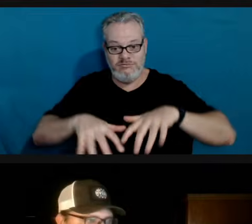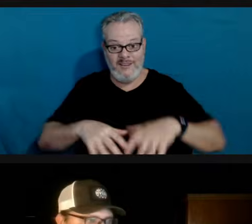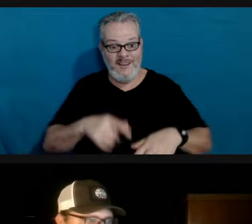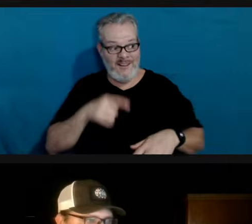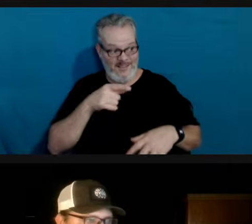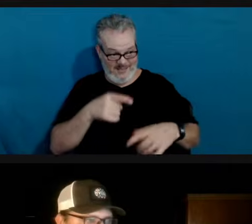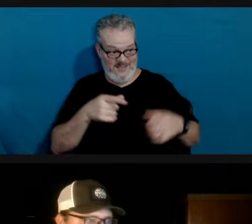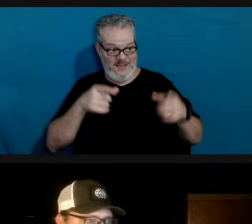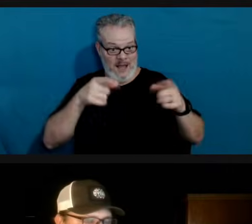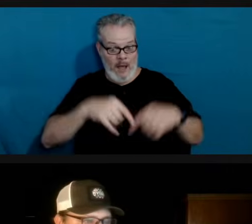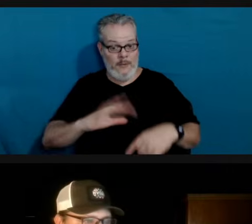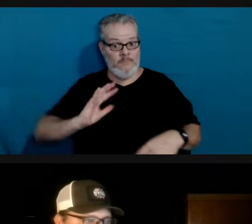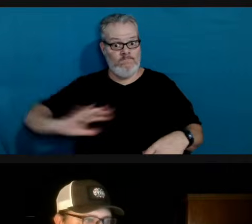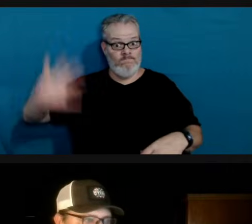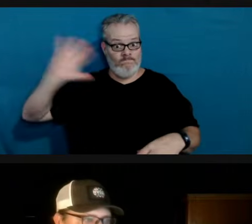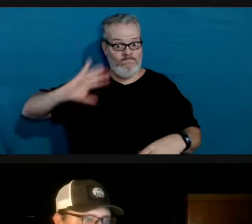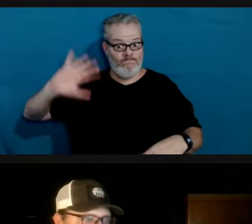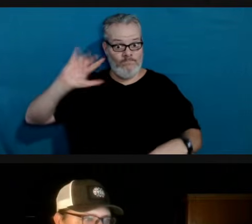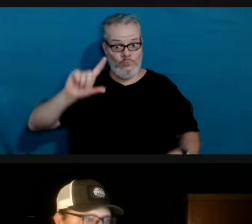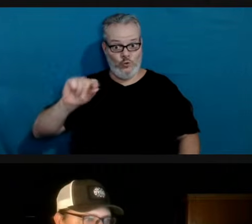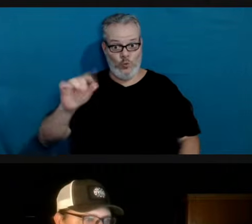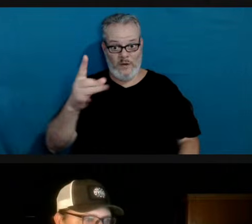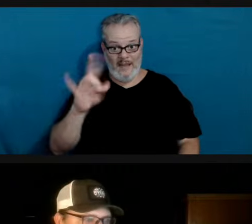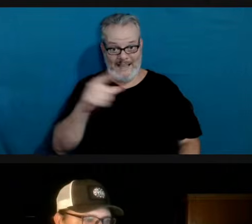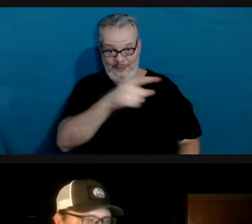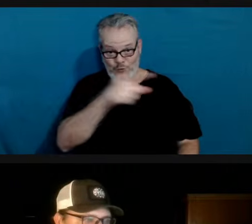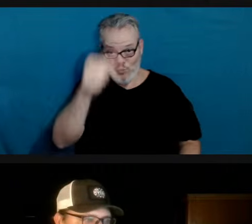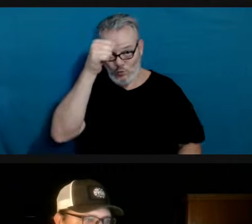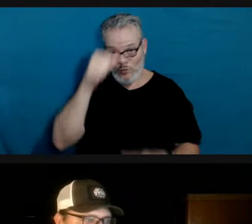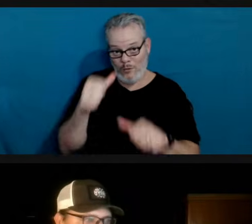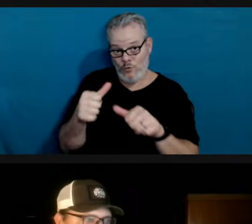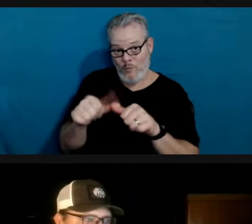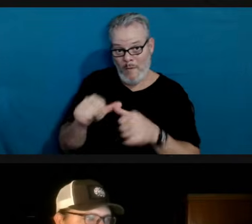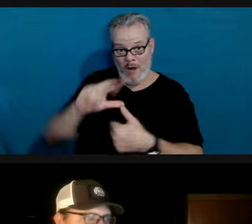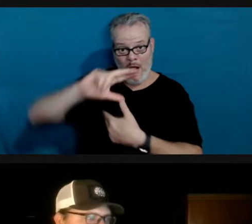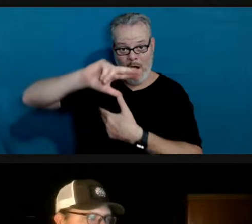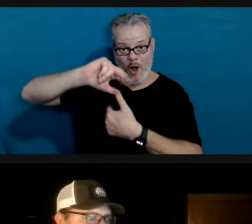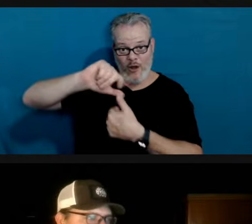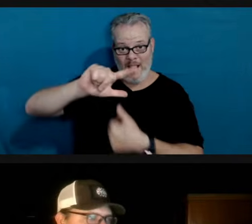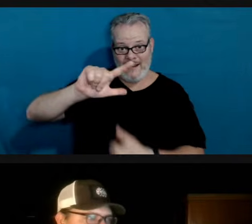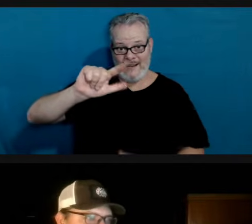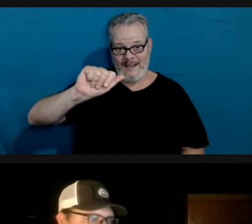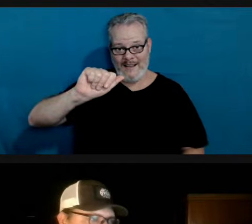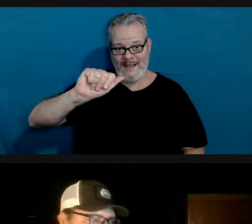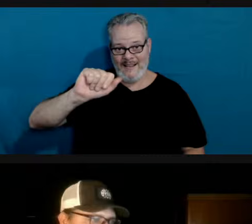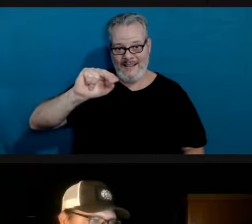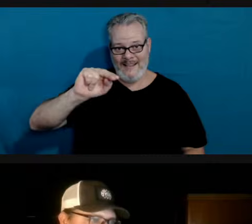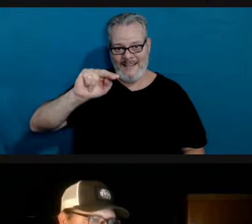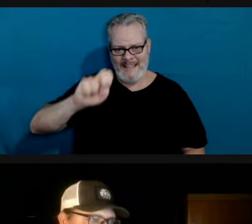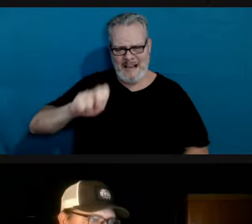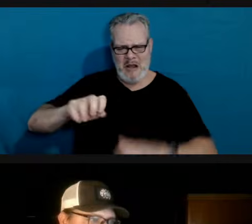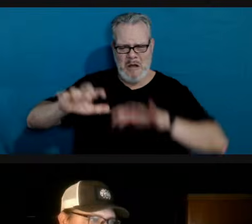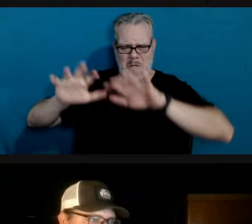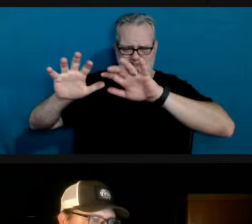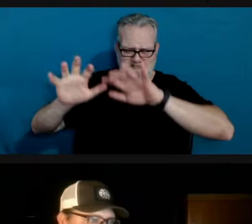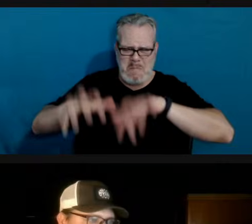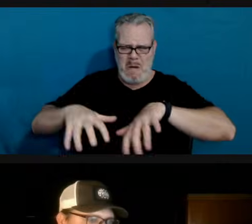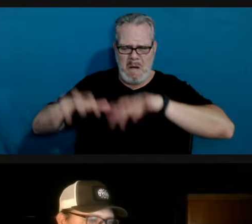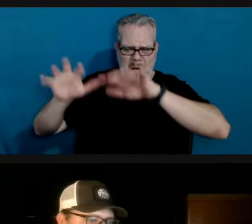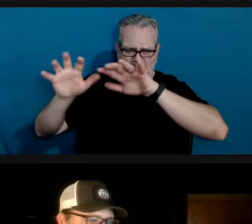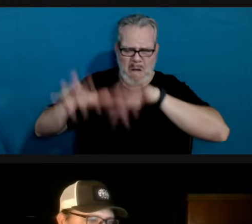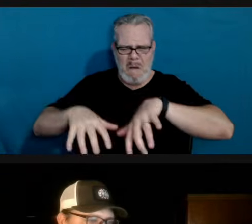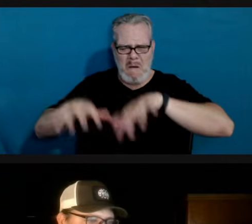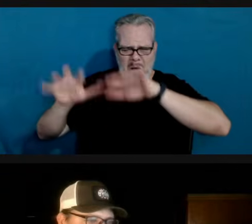For those that don't remember, Hurricane Lane showed up and dumped 50 inches or something crazy. Yeah.